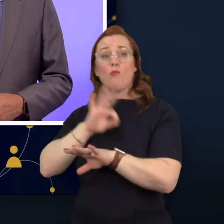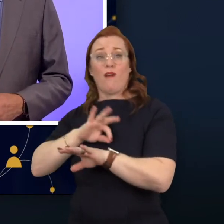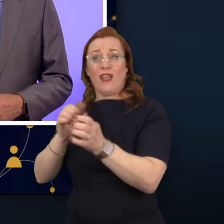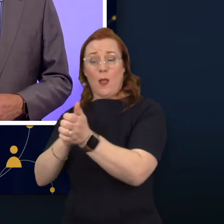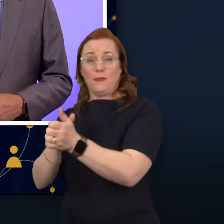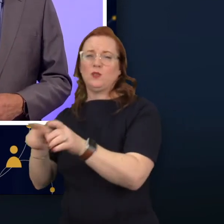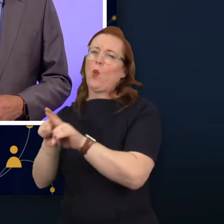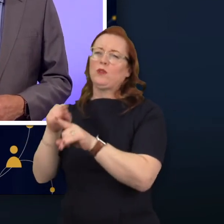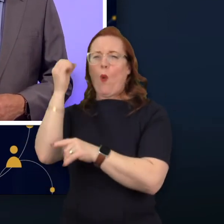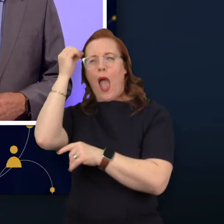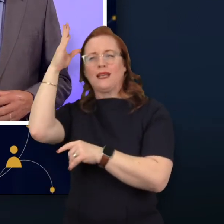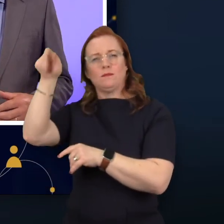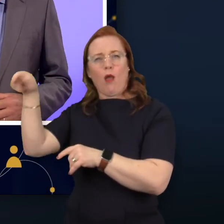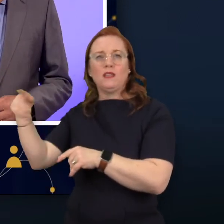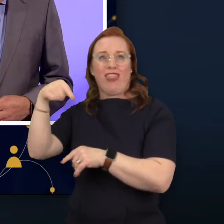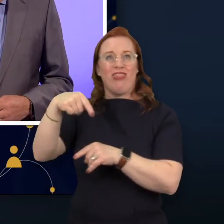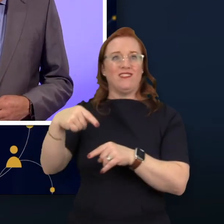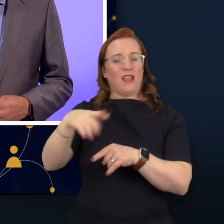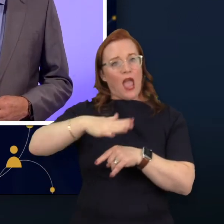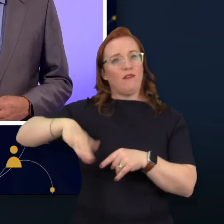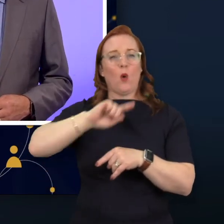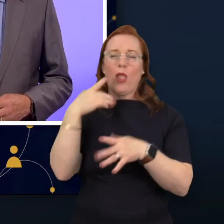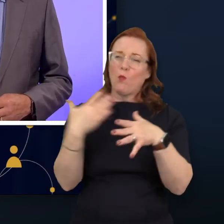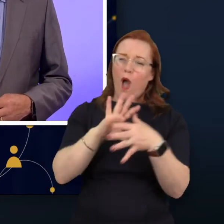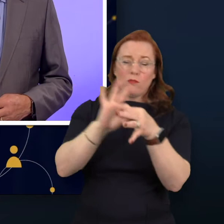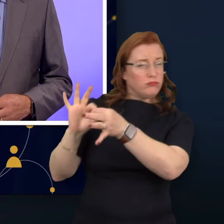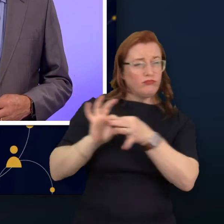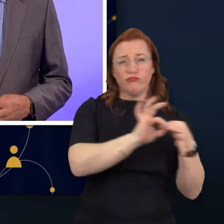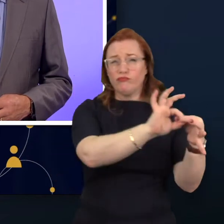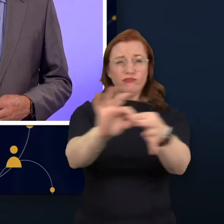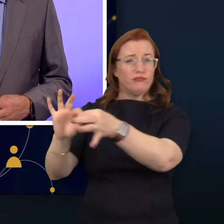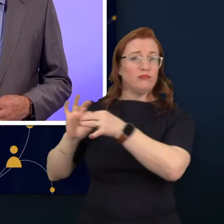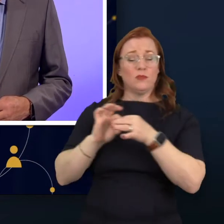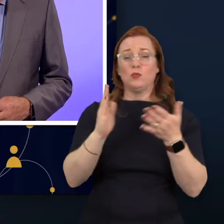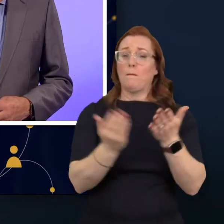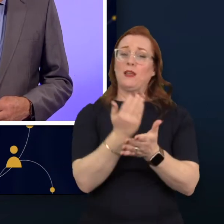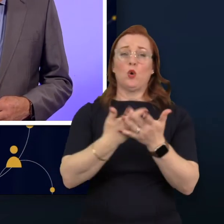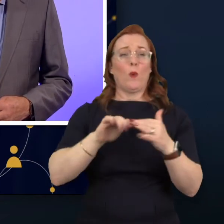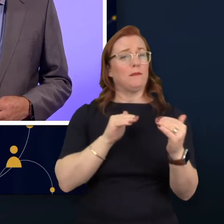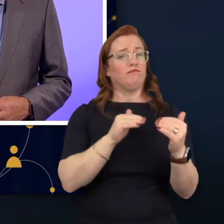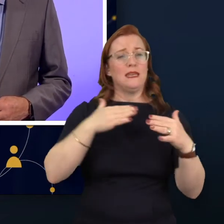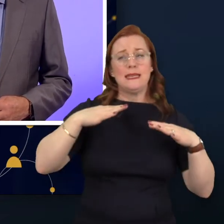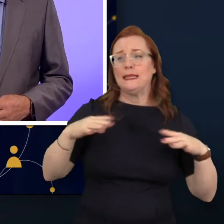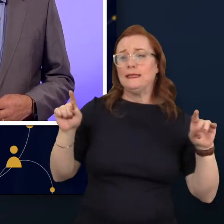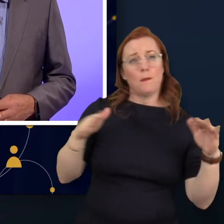experts in this field on a very collaborative basis to meet people's needs.